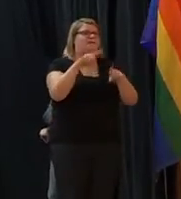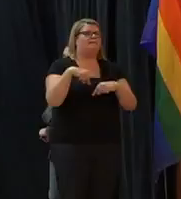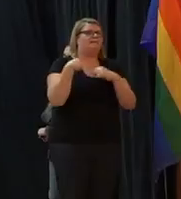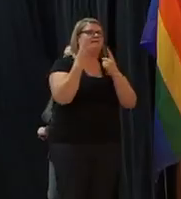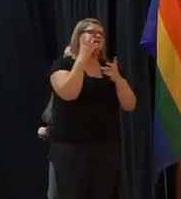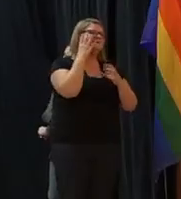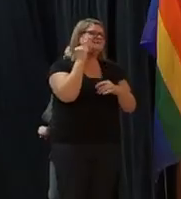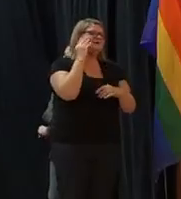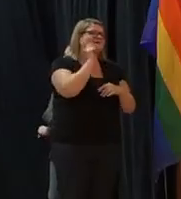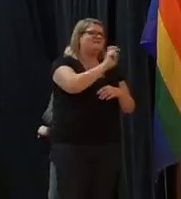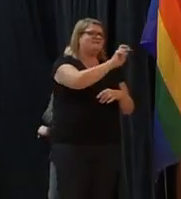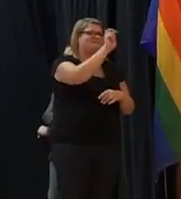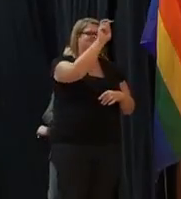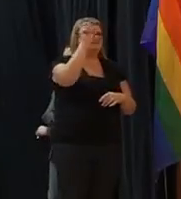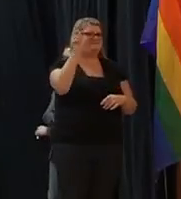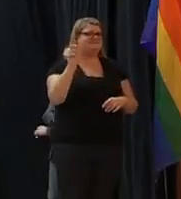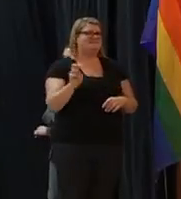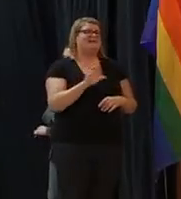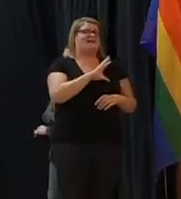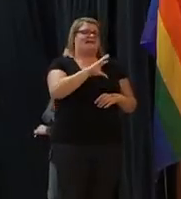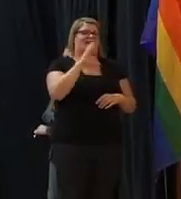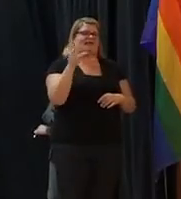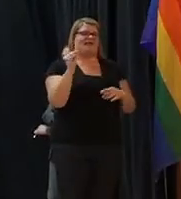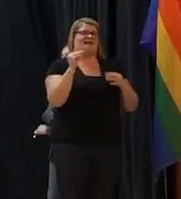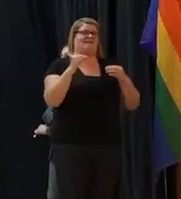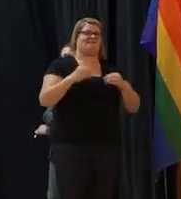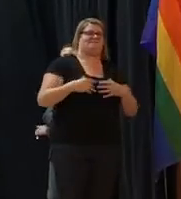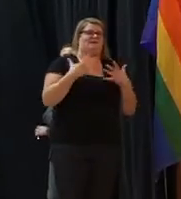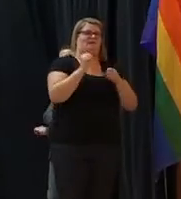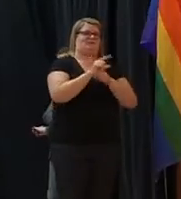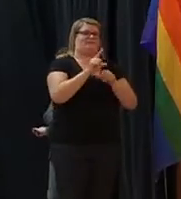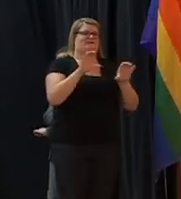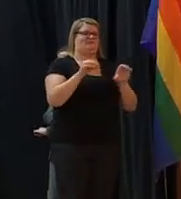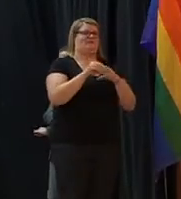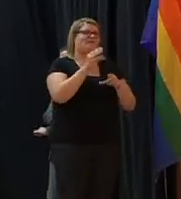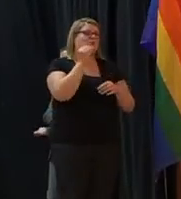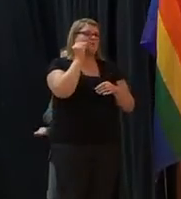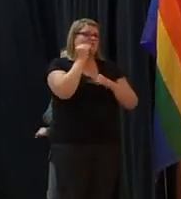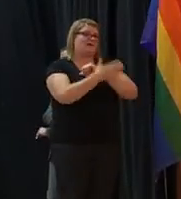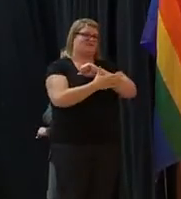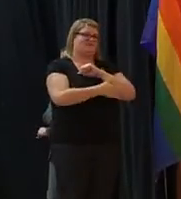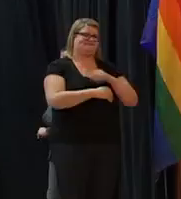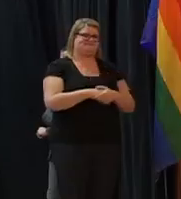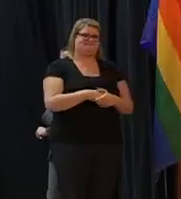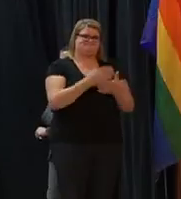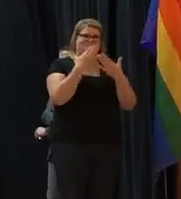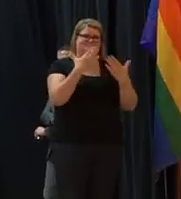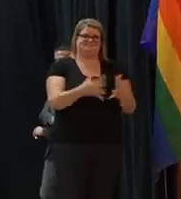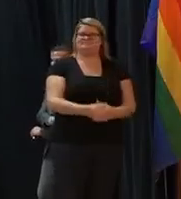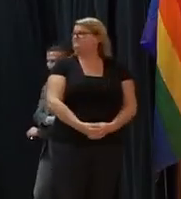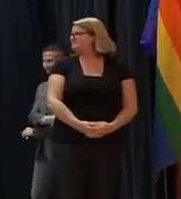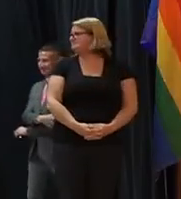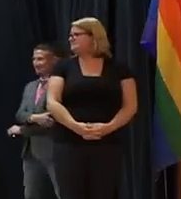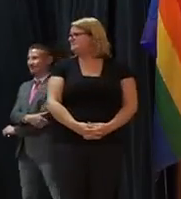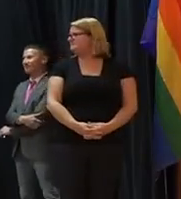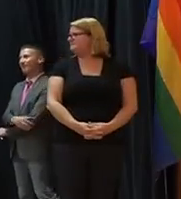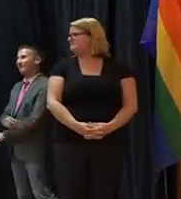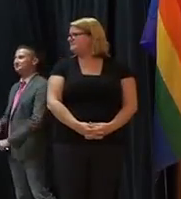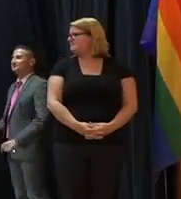IVLP experience and the inspiring work that they do in their home countries. Thank you.